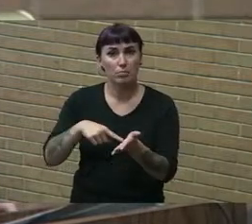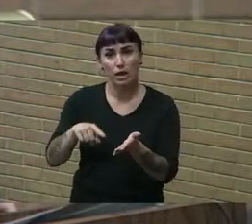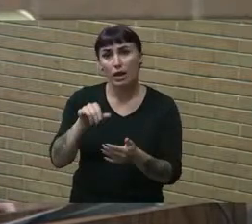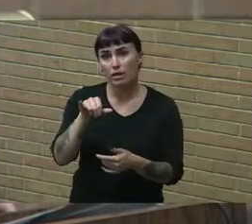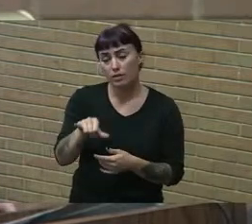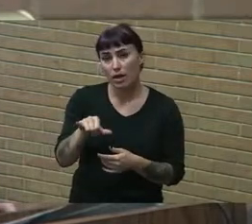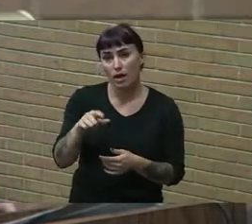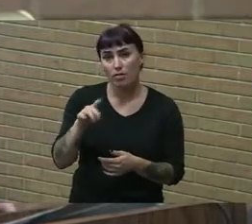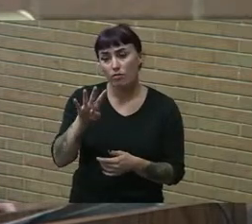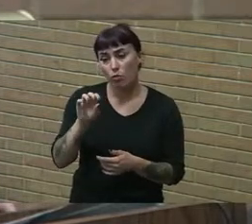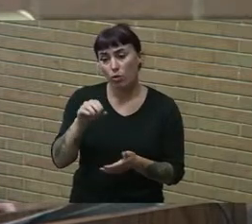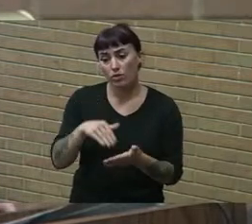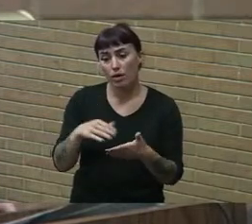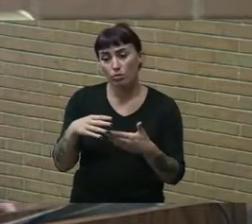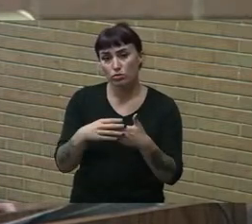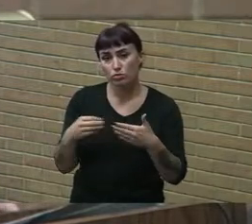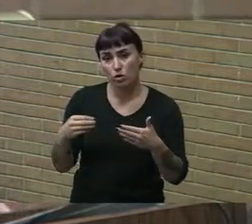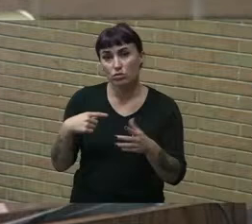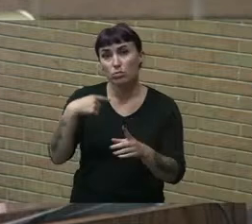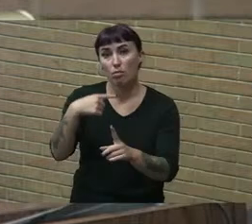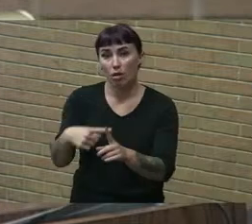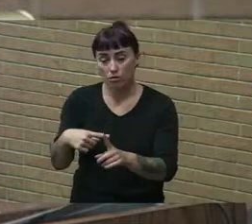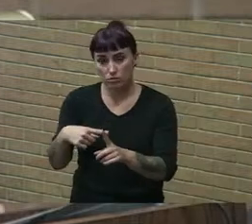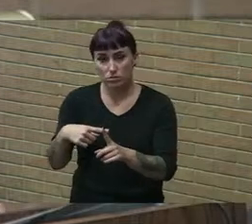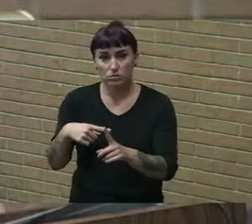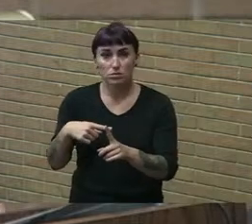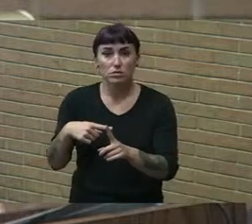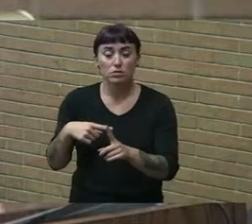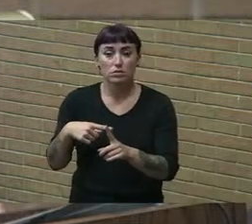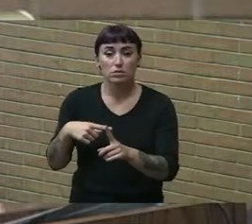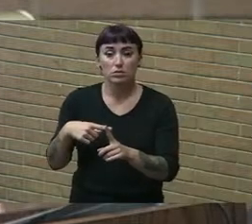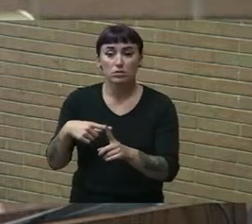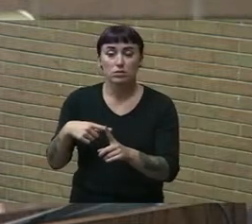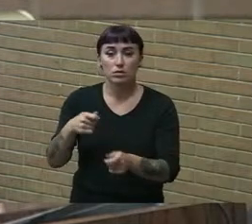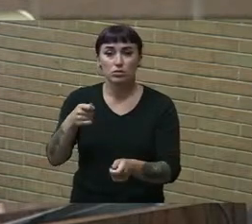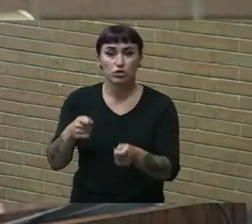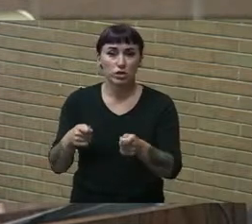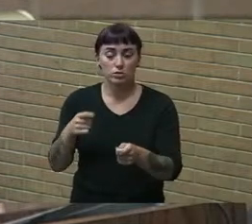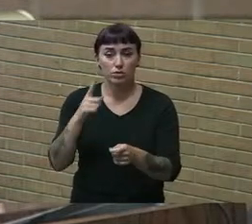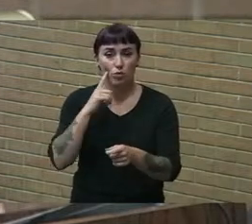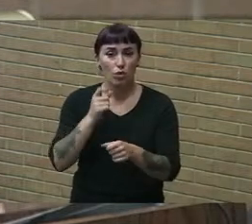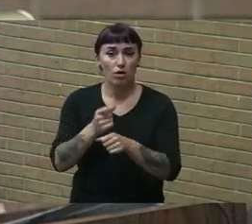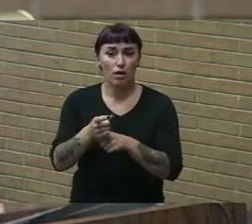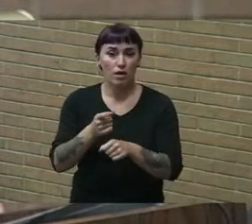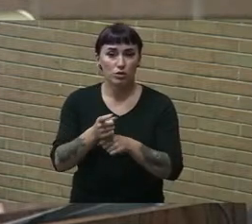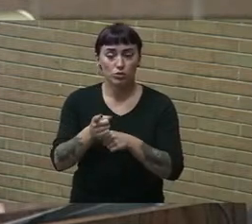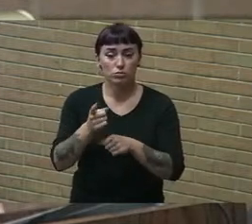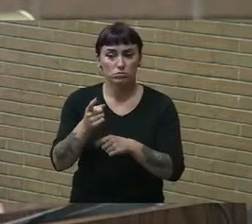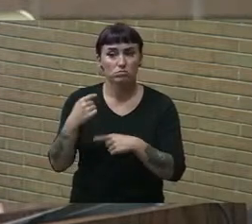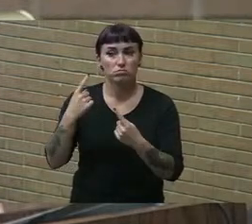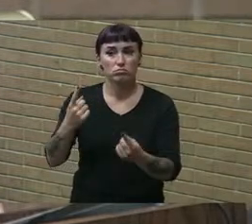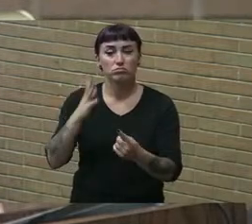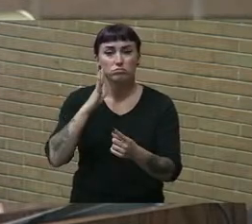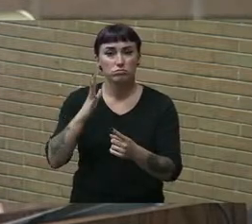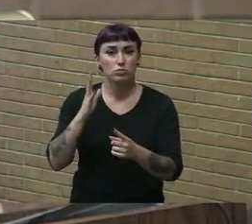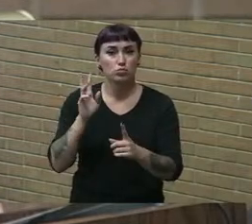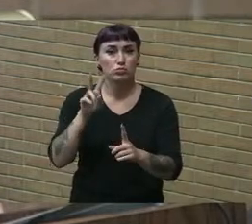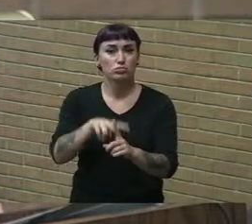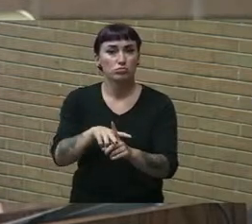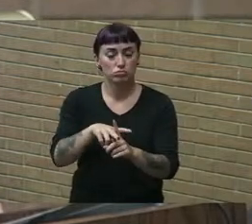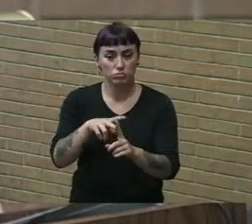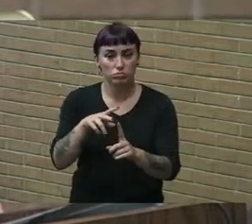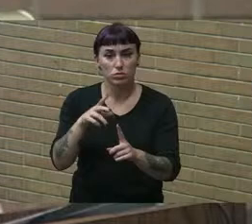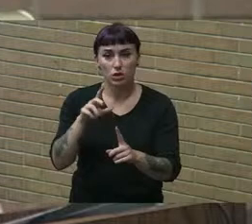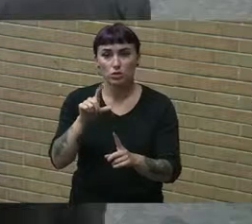that $40,000 plus the adjustment on an annual basis since it was granted in